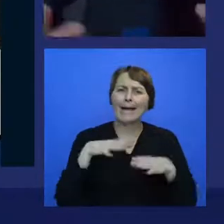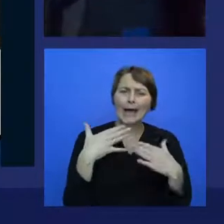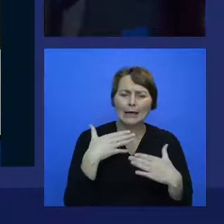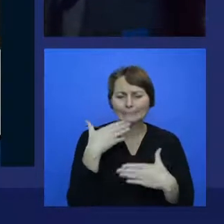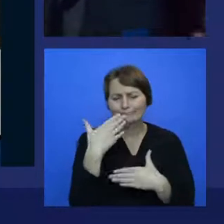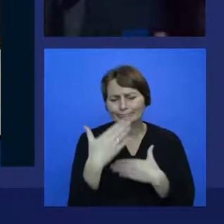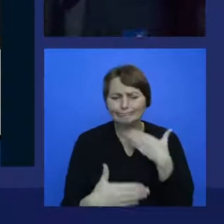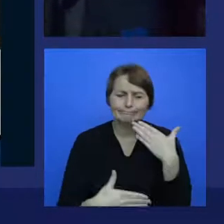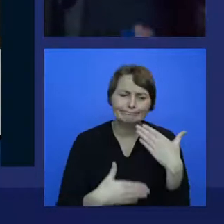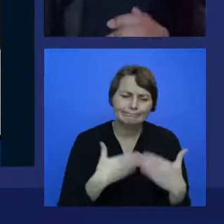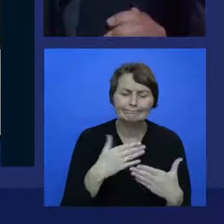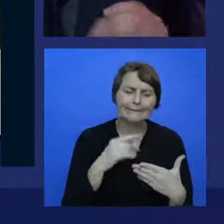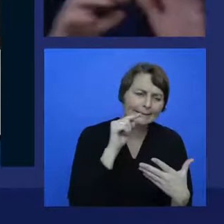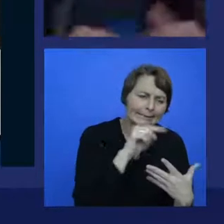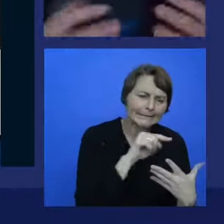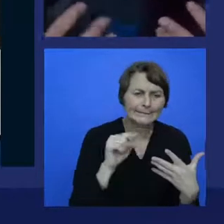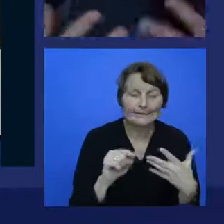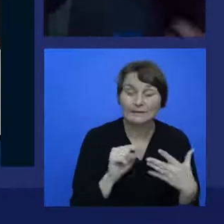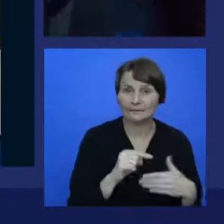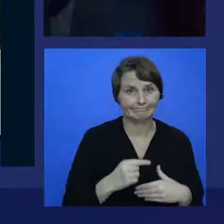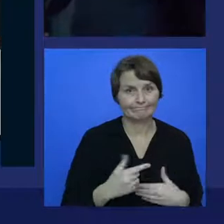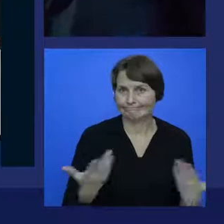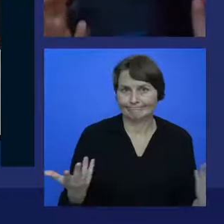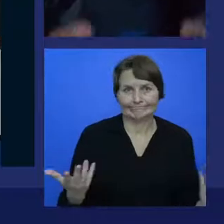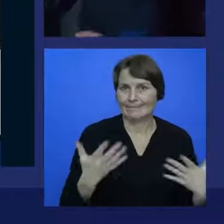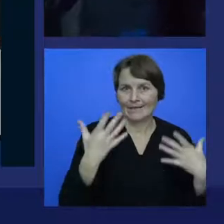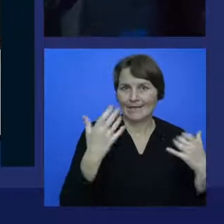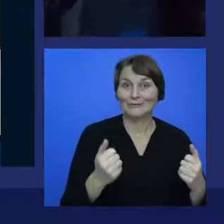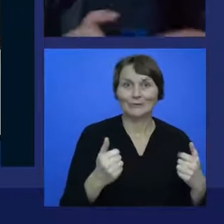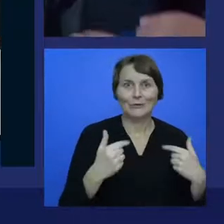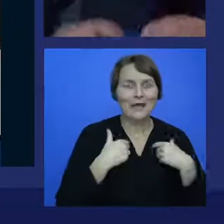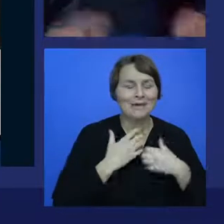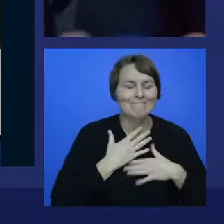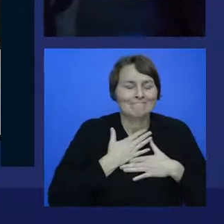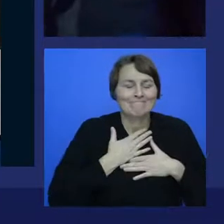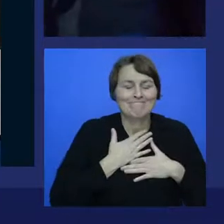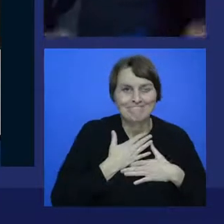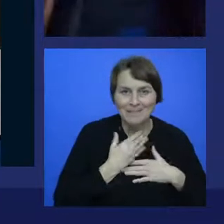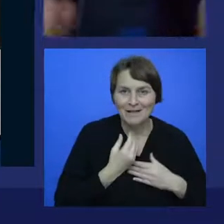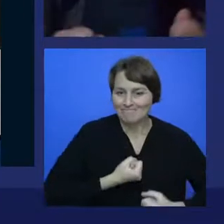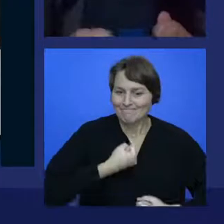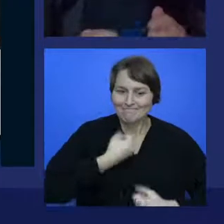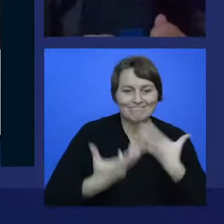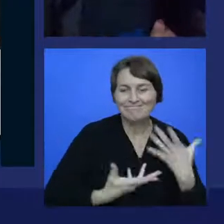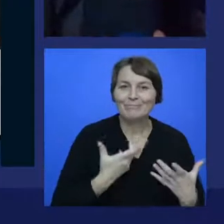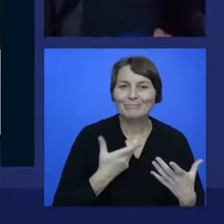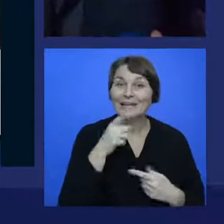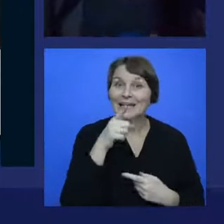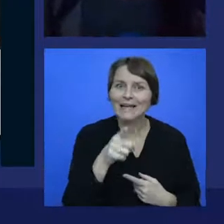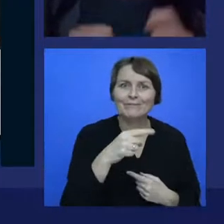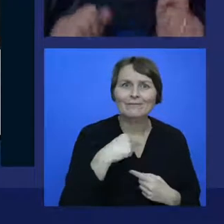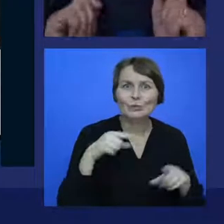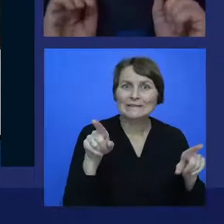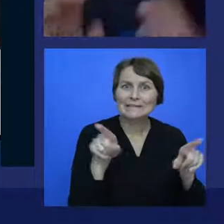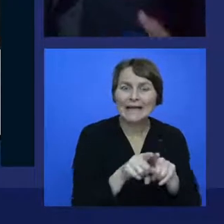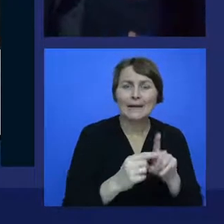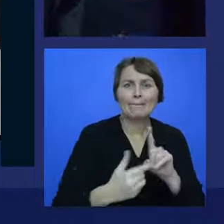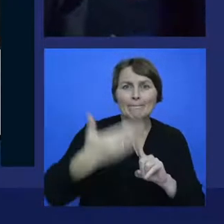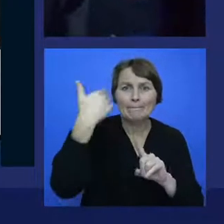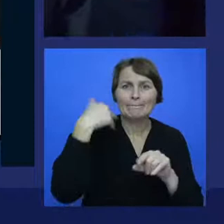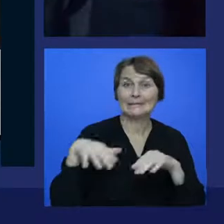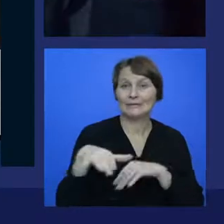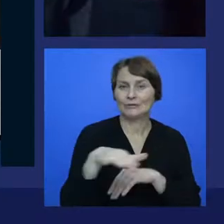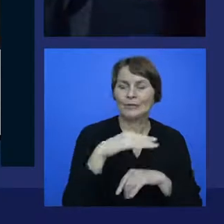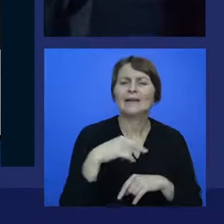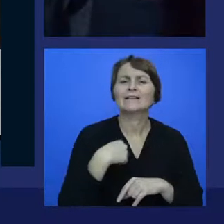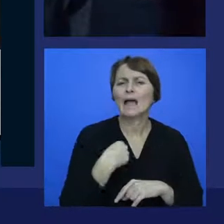everything, every little thing. But so now I'm pretty passionate about sharing with people, here's what you could do if you find yourself in a situation like this. And that's what